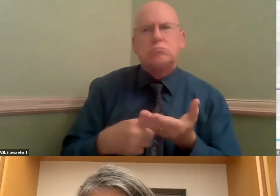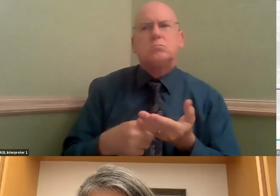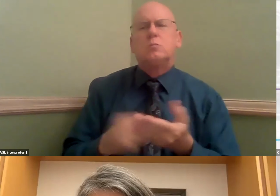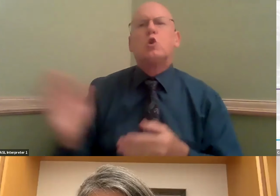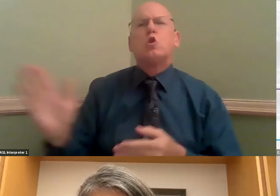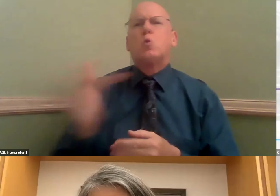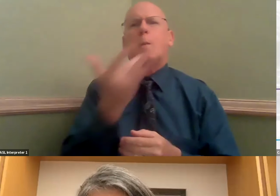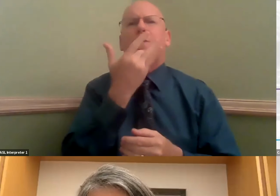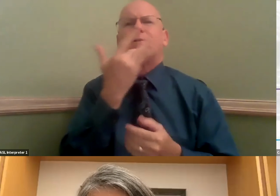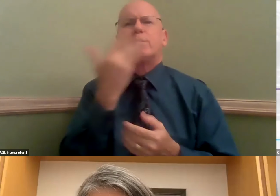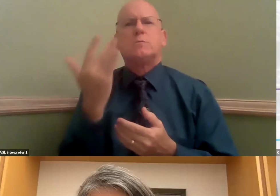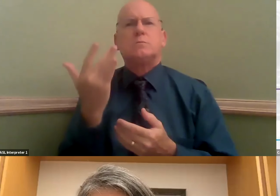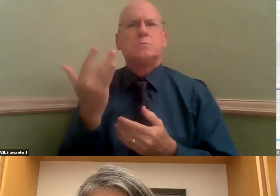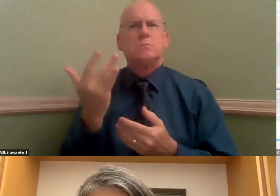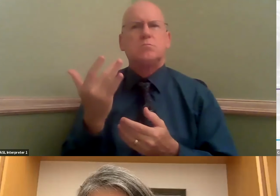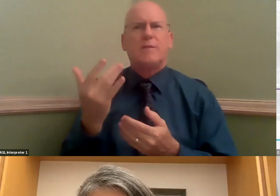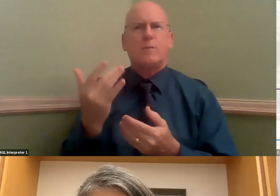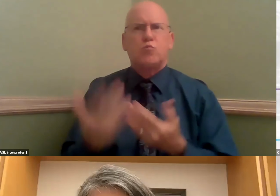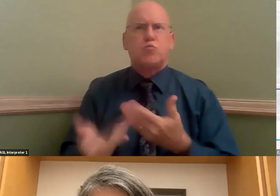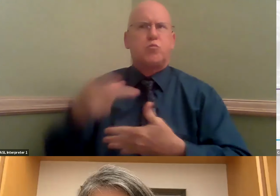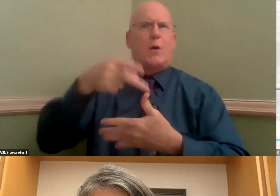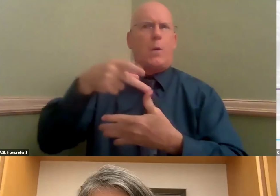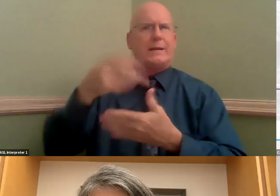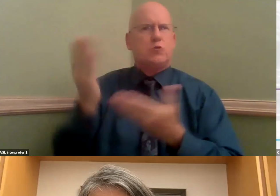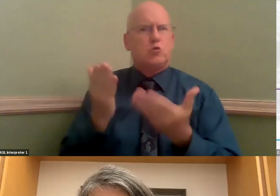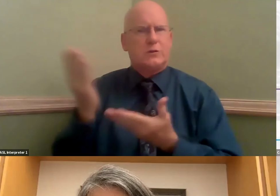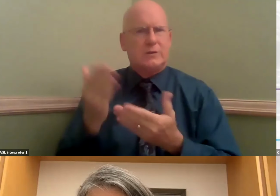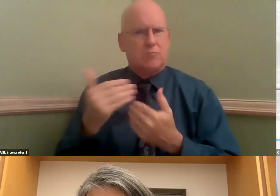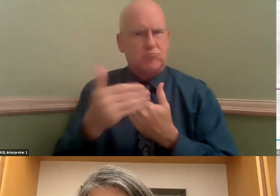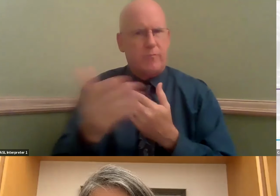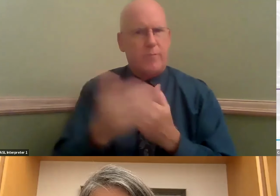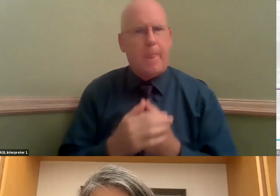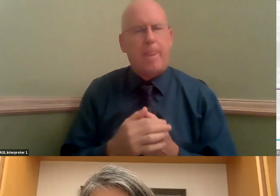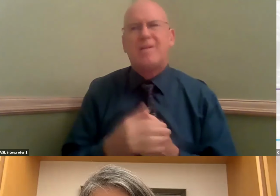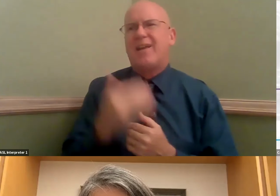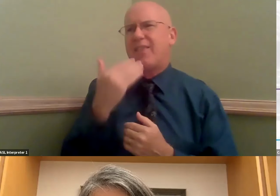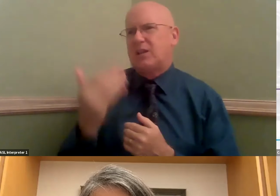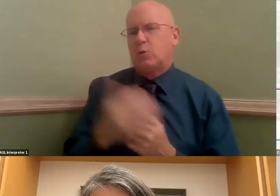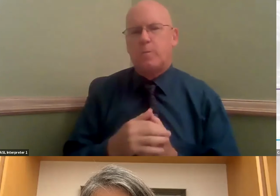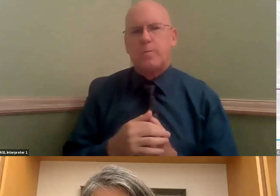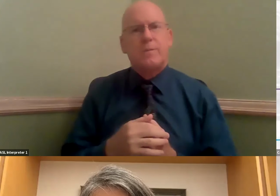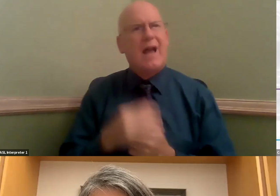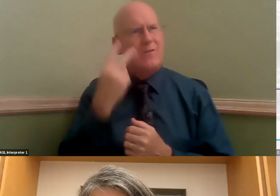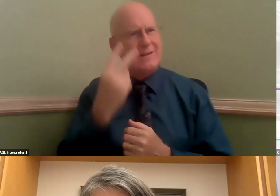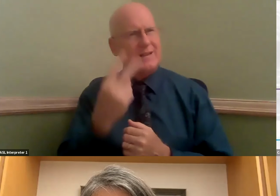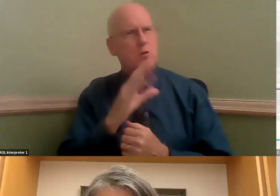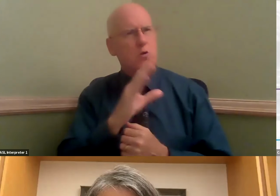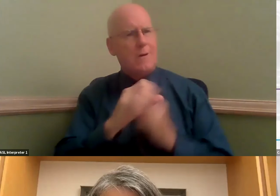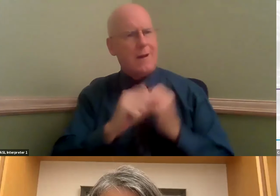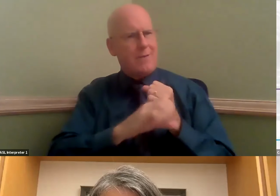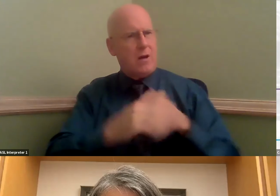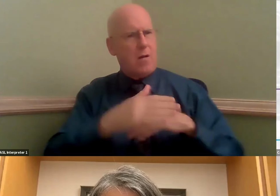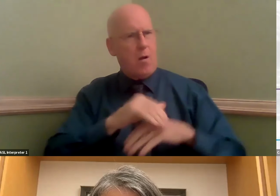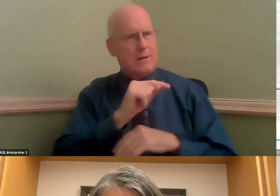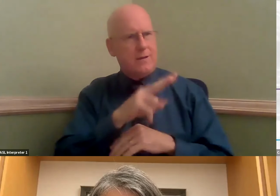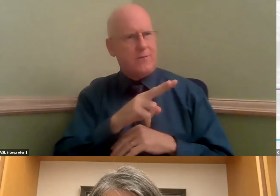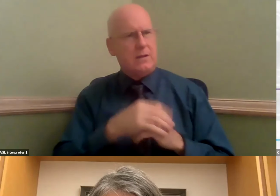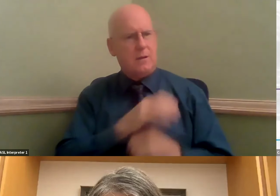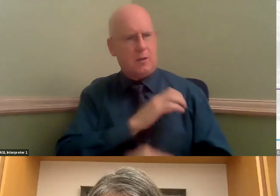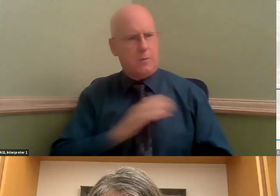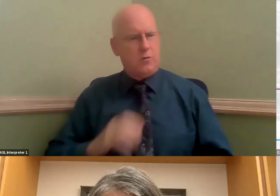priority services as we move forward. Commissioner, thank you. And Commissioner Bovo, I have seen your ads on television where you